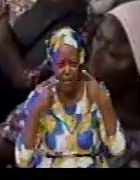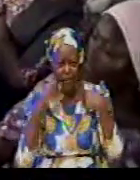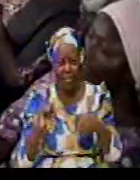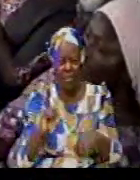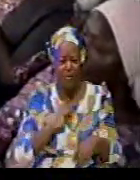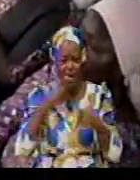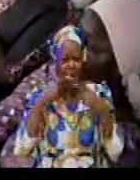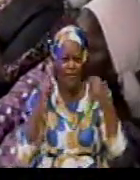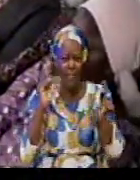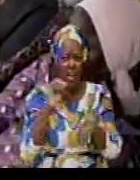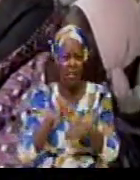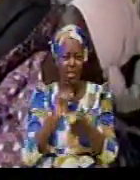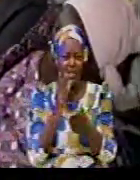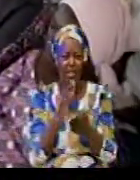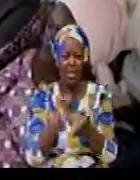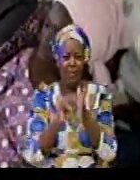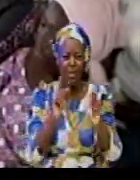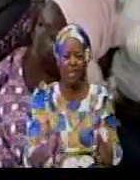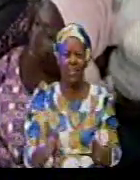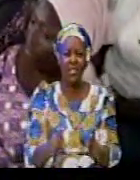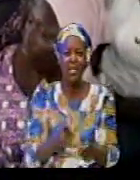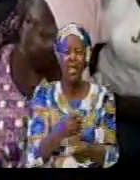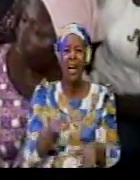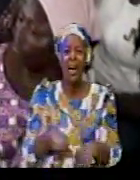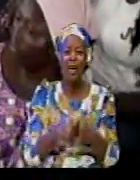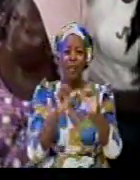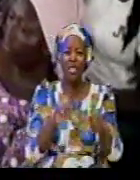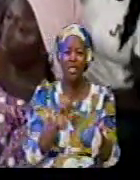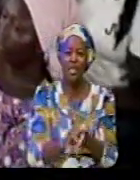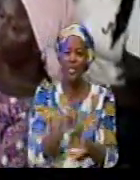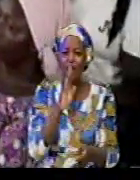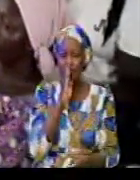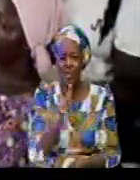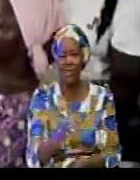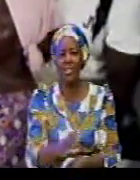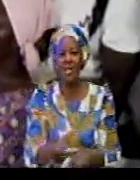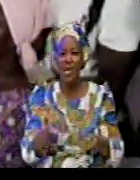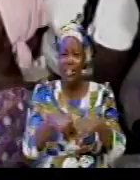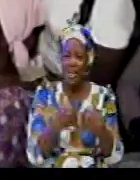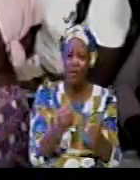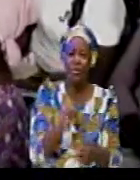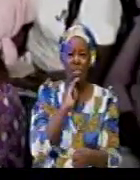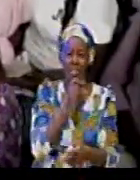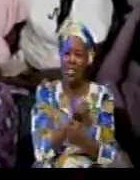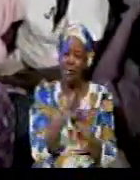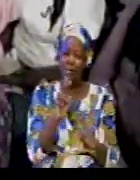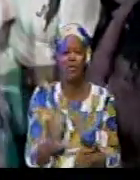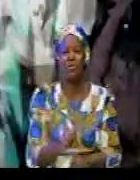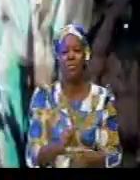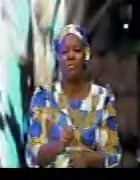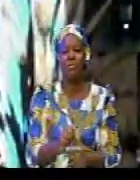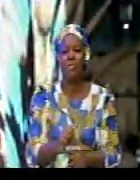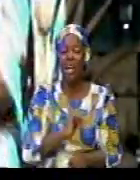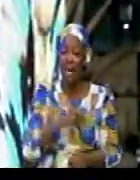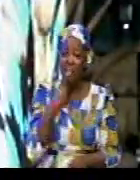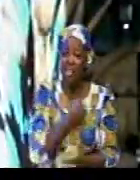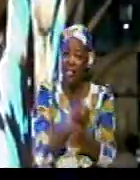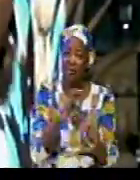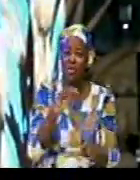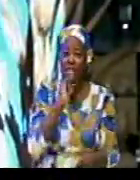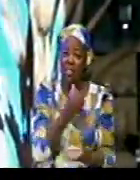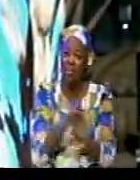I know why you are laughing. You are laughing at such a person like that. How can that be? Salvation is salvation. I